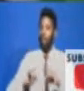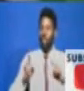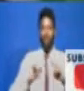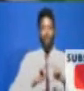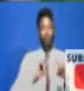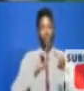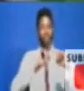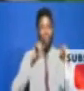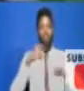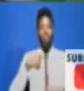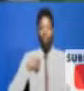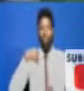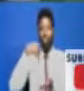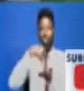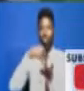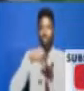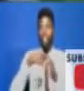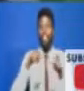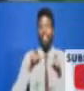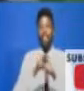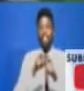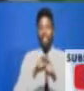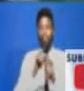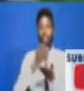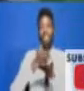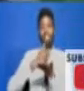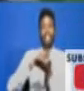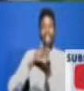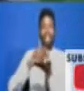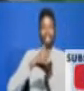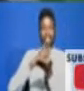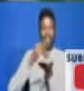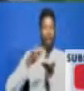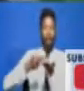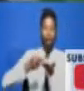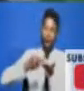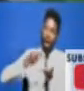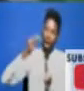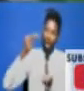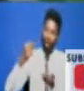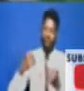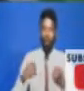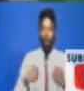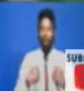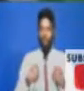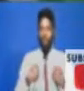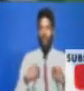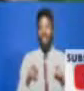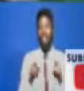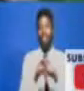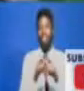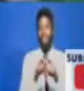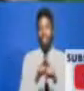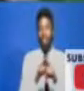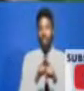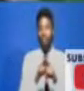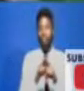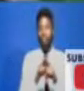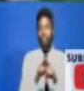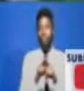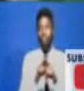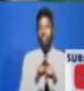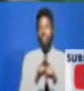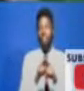the one of the largest shareholders, which is also on pin 16. So